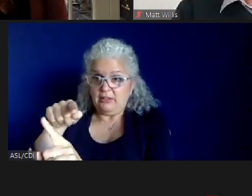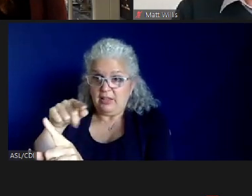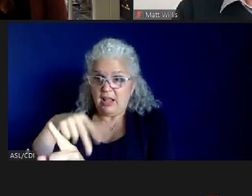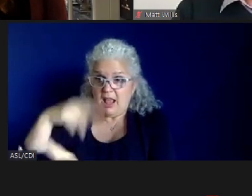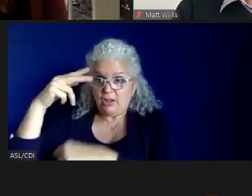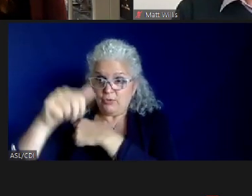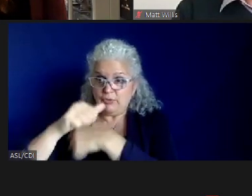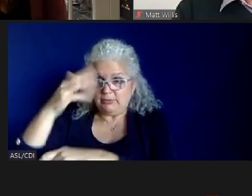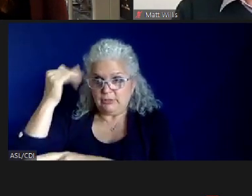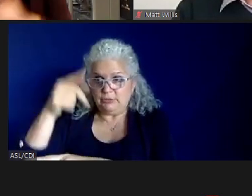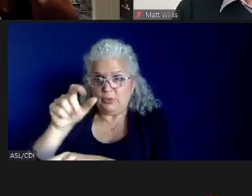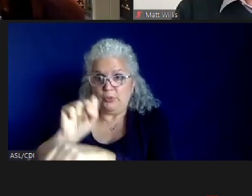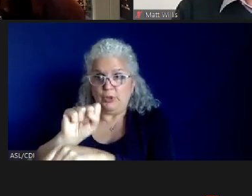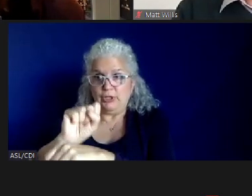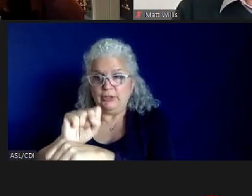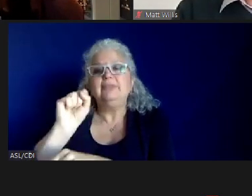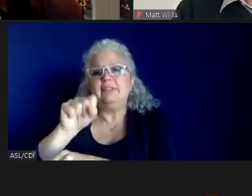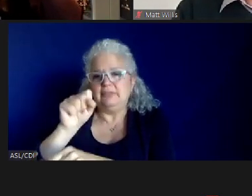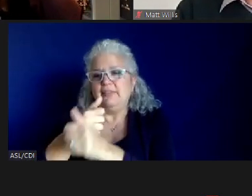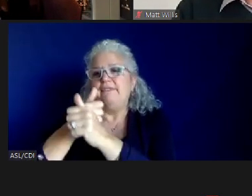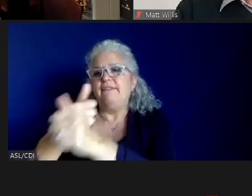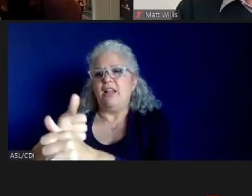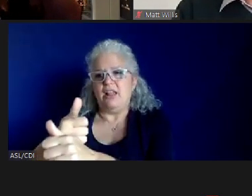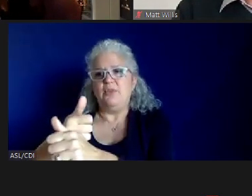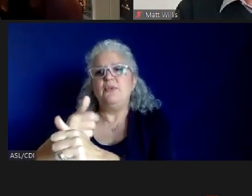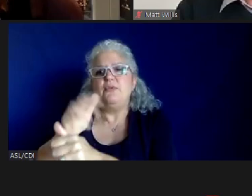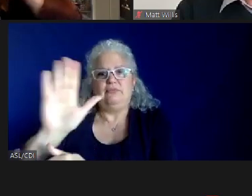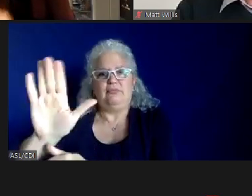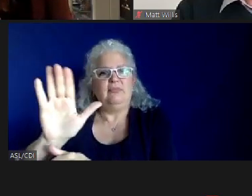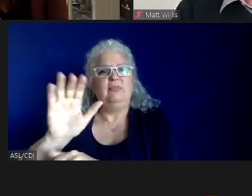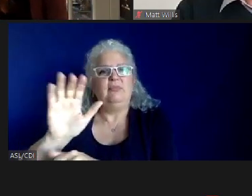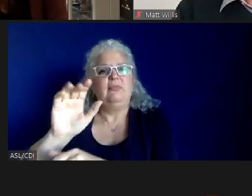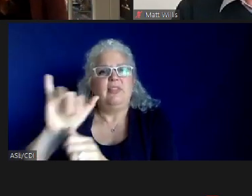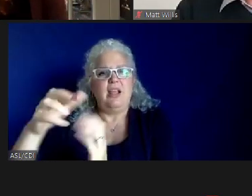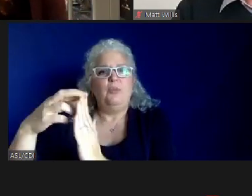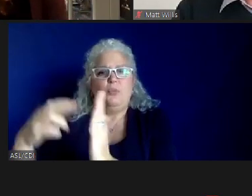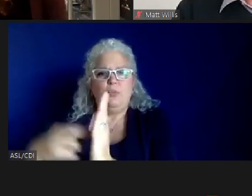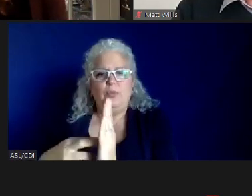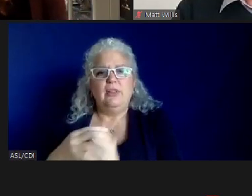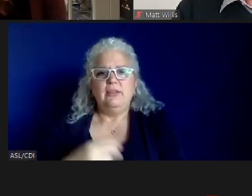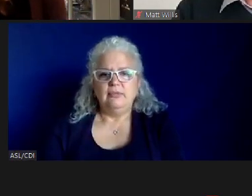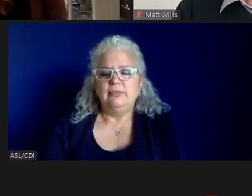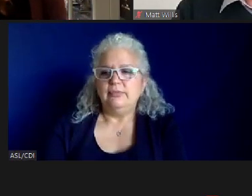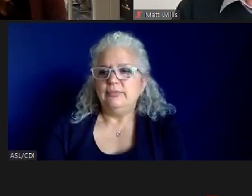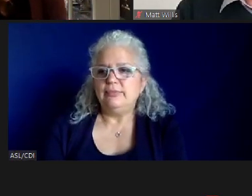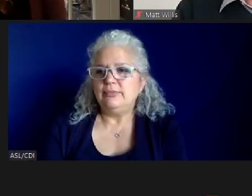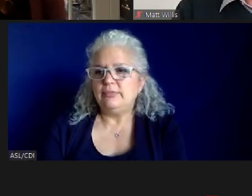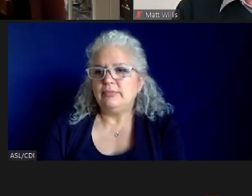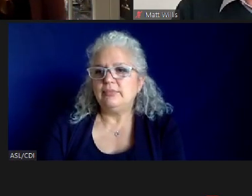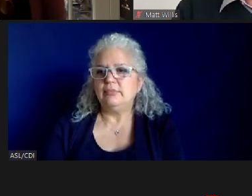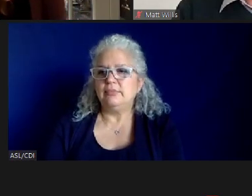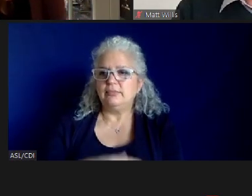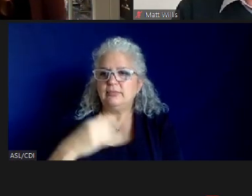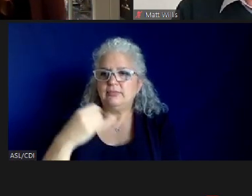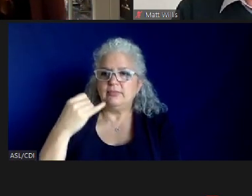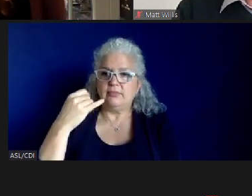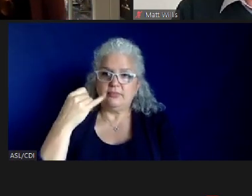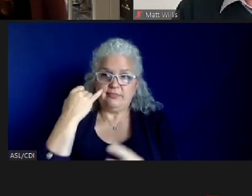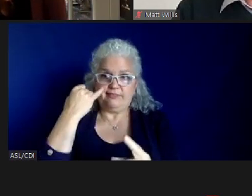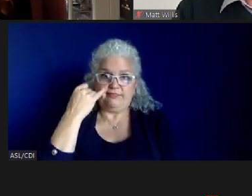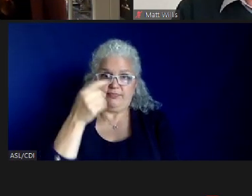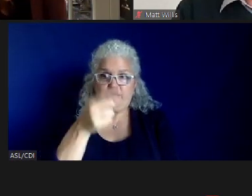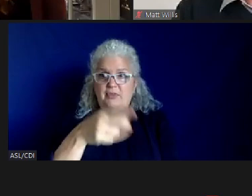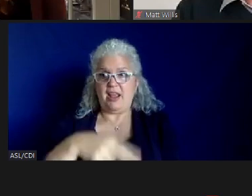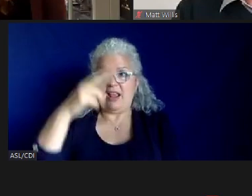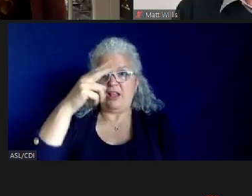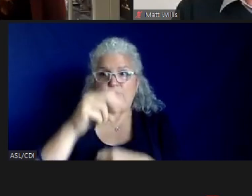For the most outside of that, if it's age or medical history, it's going to be based upon your county of residence. So really,